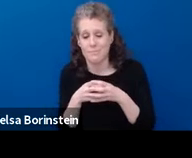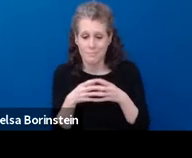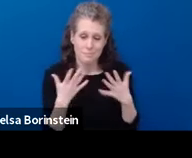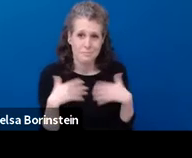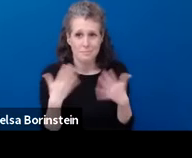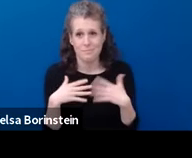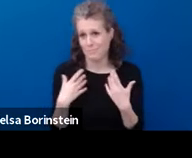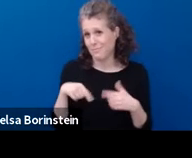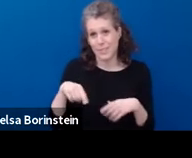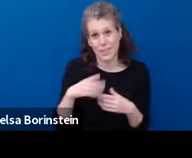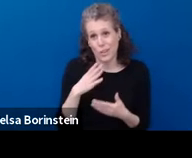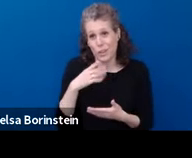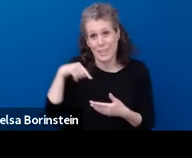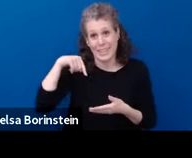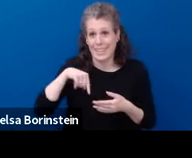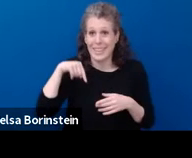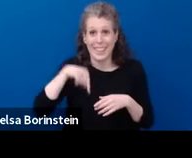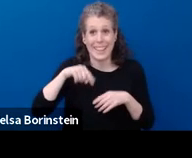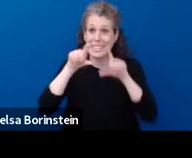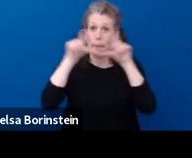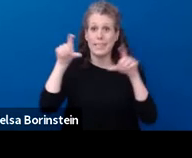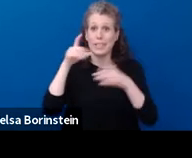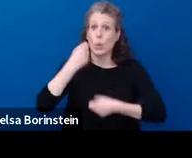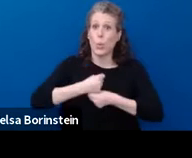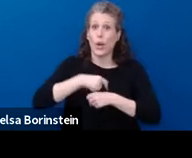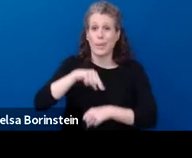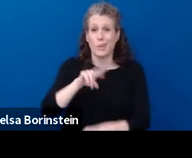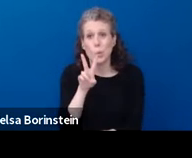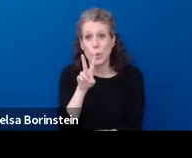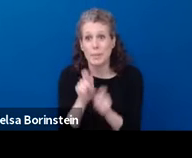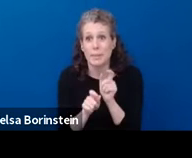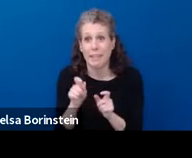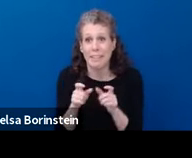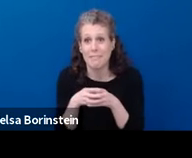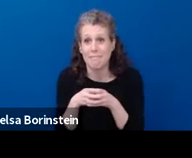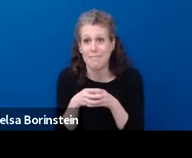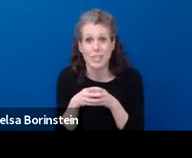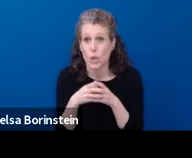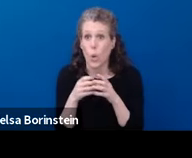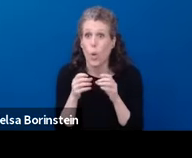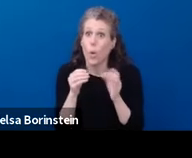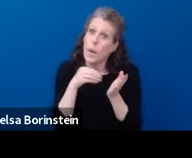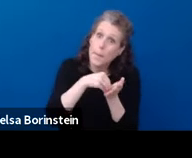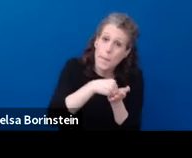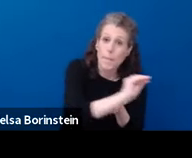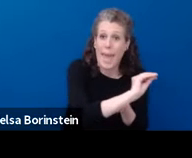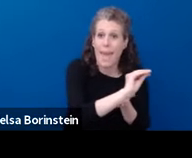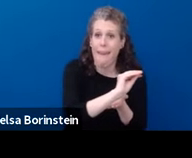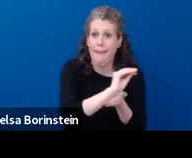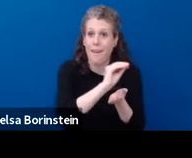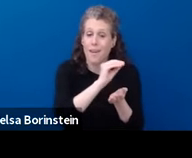We are basically two people cooperating, so we really don't have the